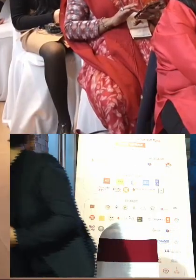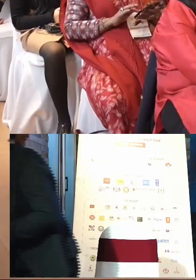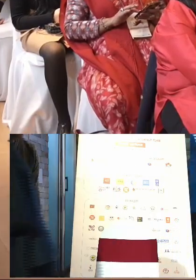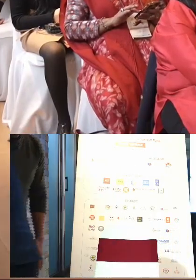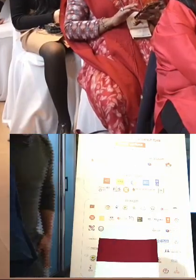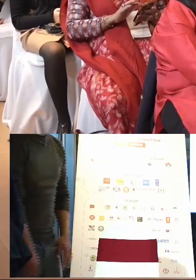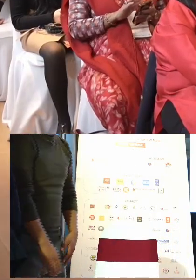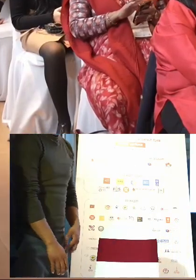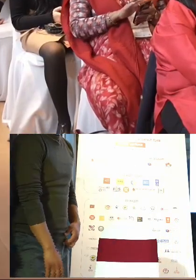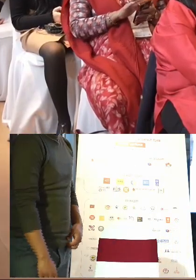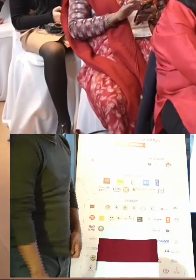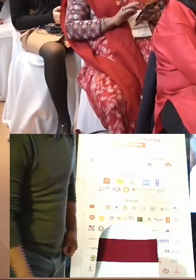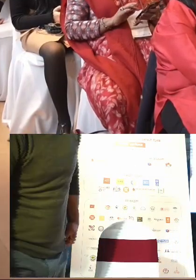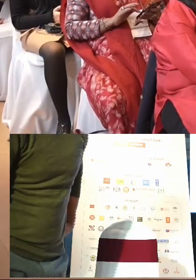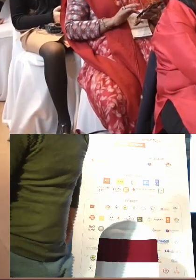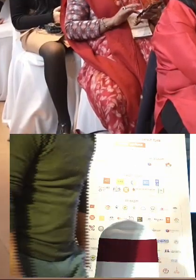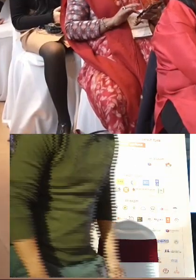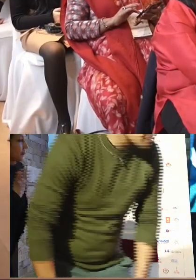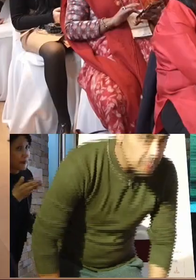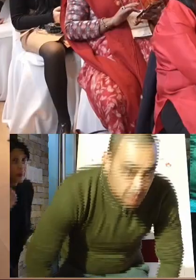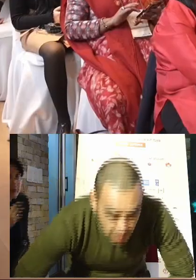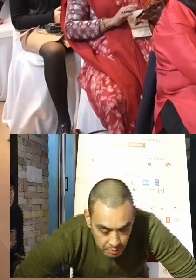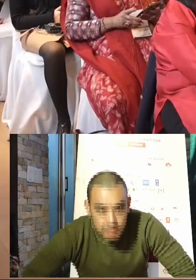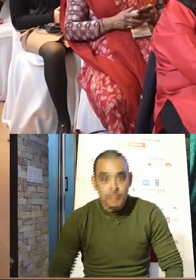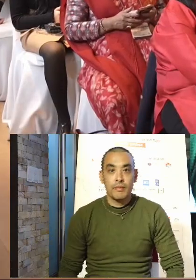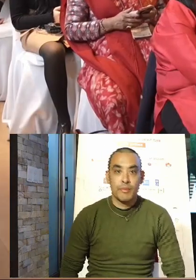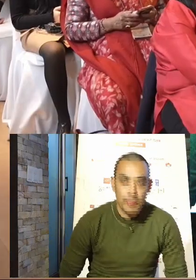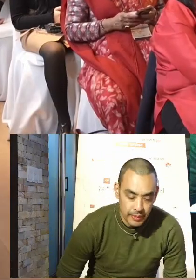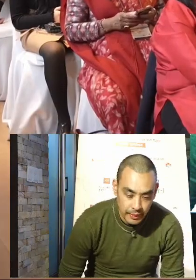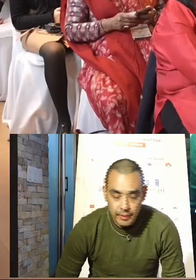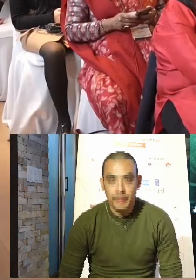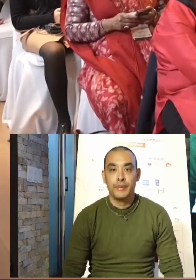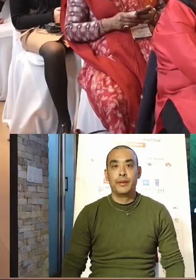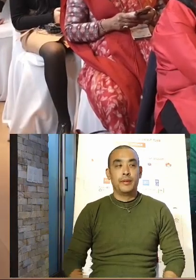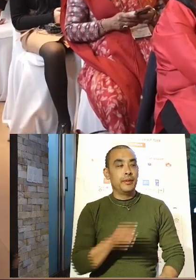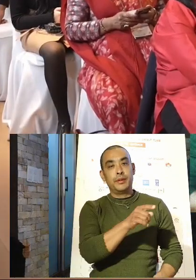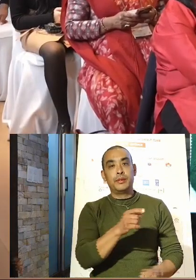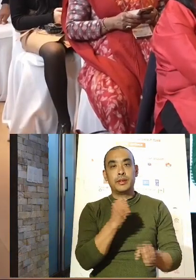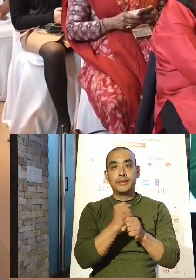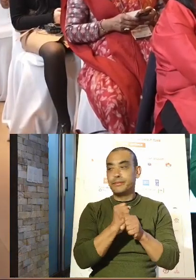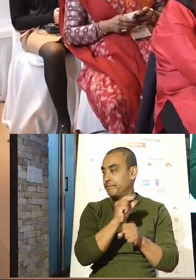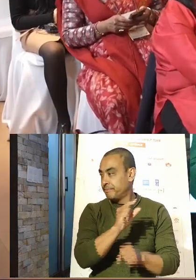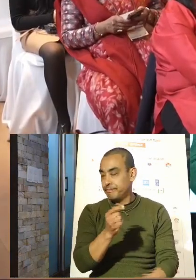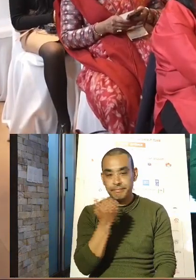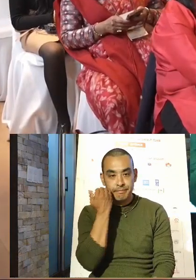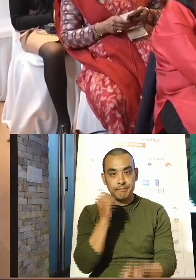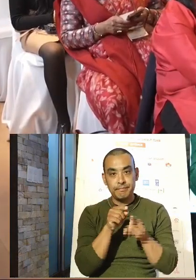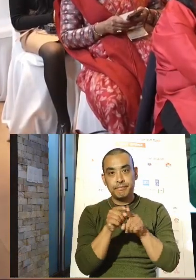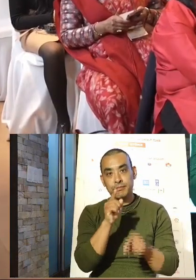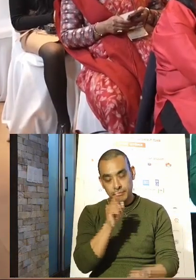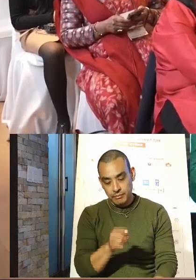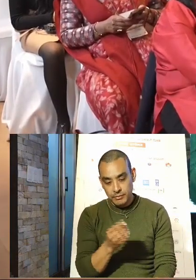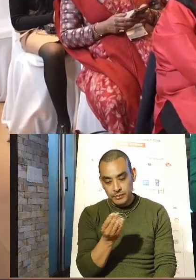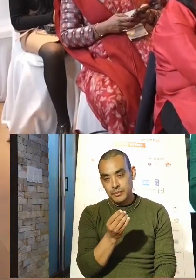Should I answer first? So we have been working with the boys, which again you are saying is